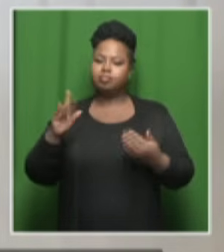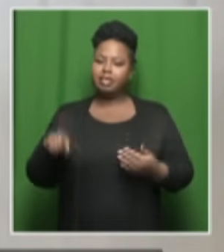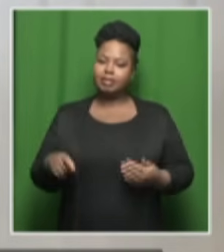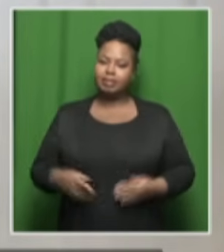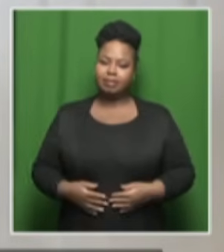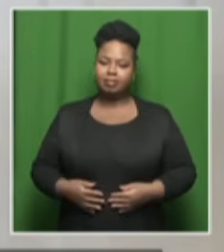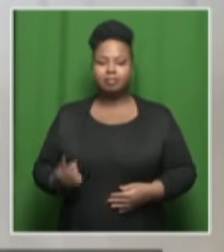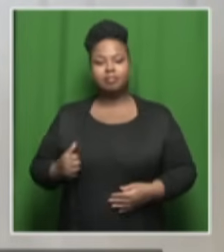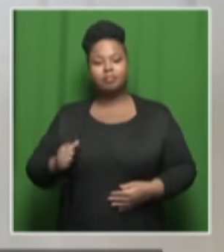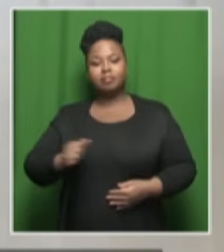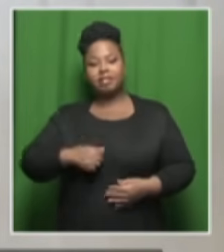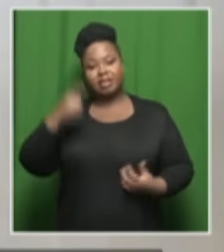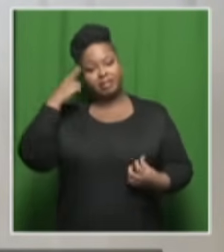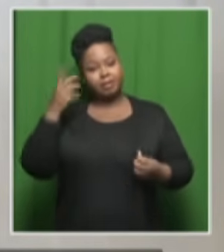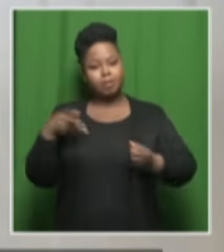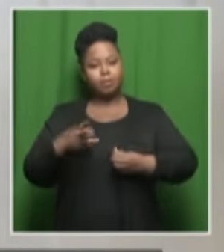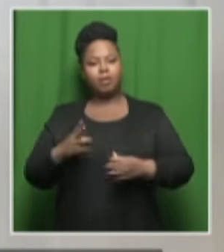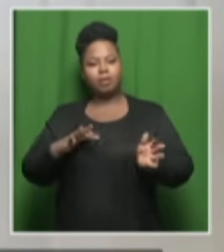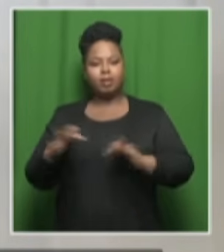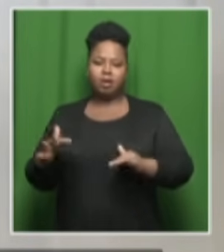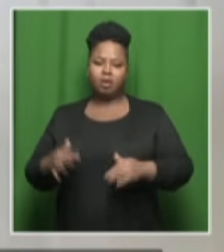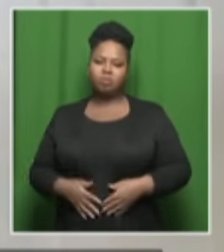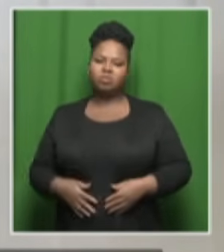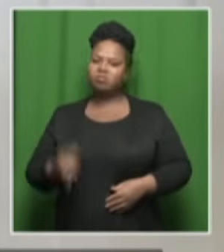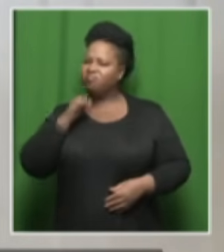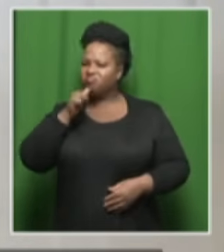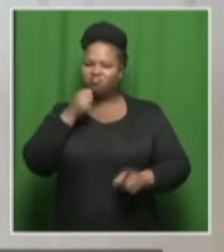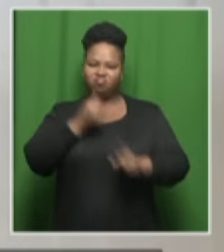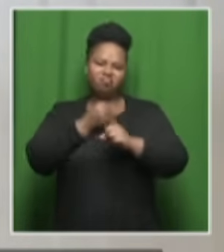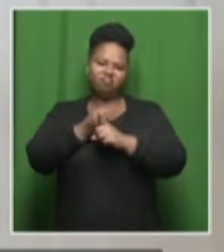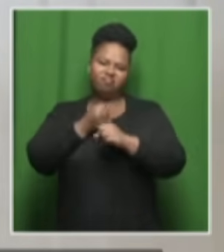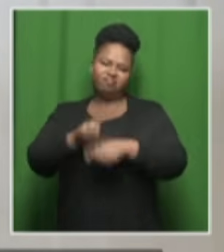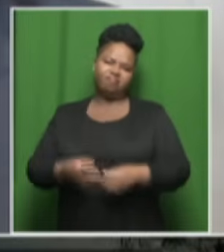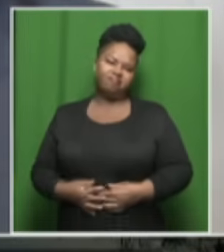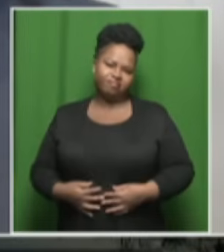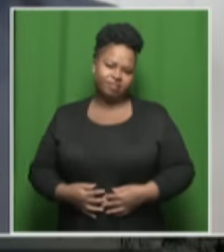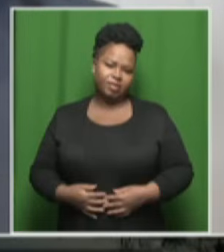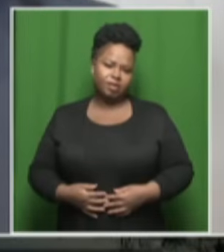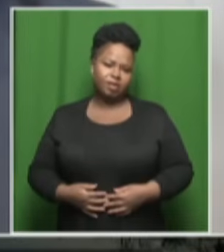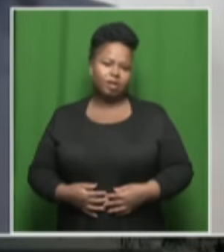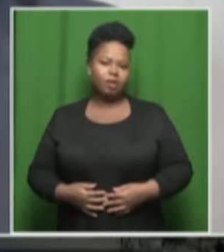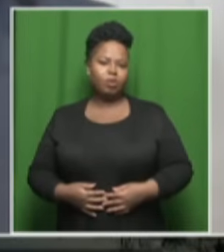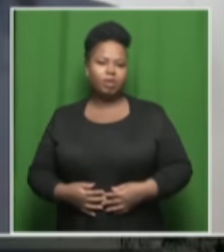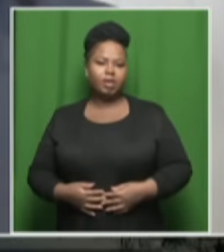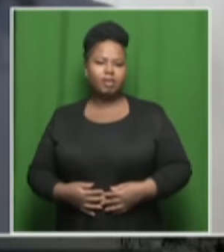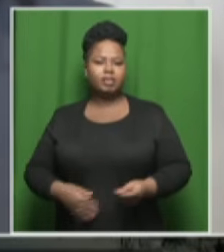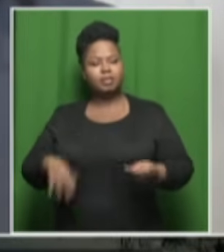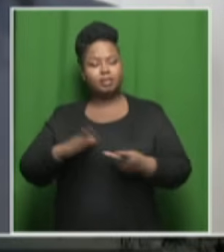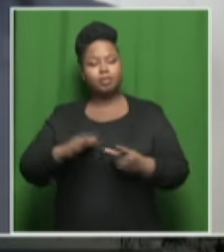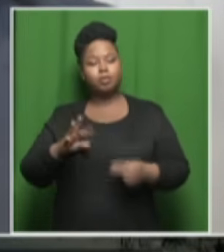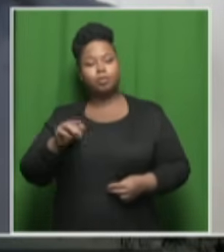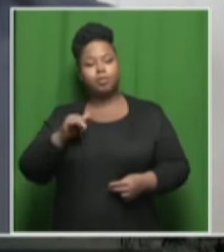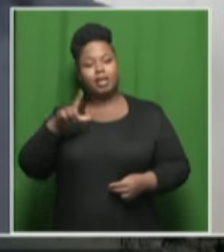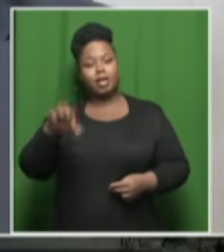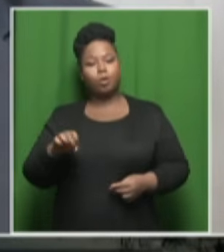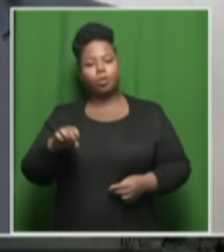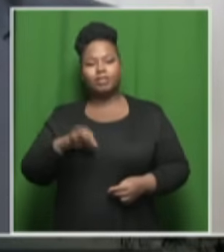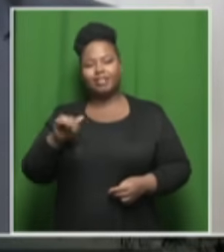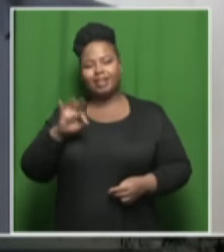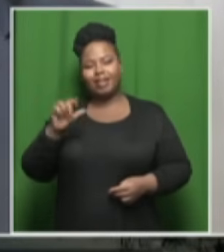think the manner in which he's been litigating, he would have fought that through to the nail. Okay, thank you. That's Mpumelelo